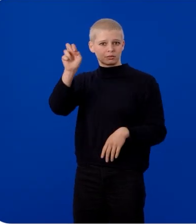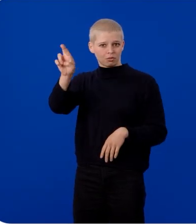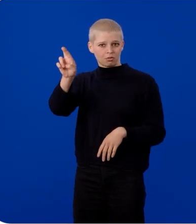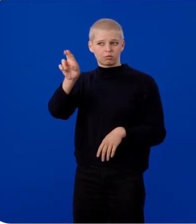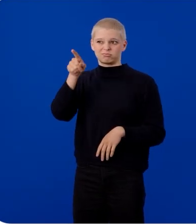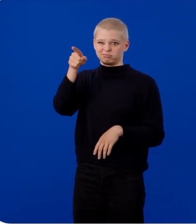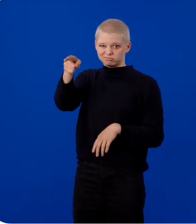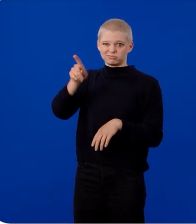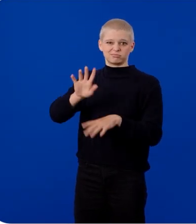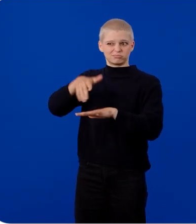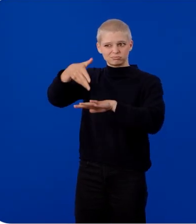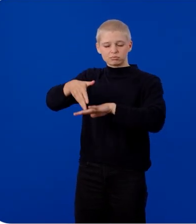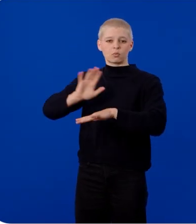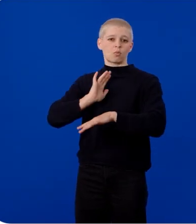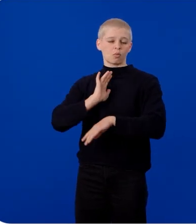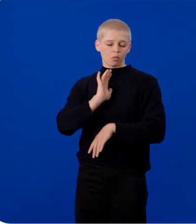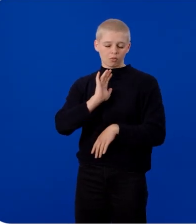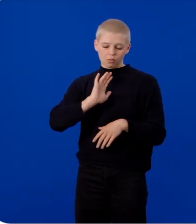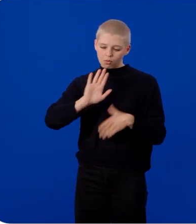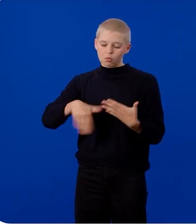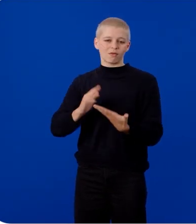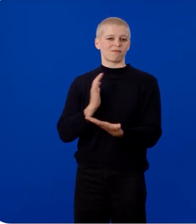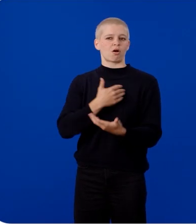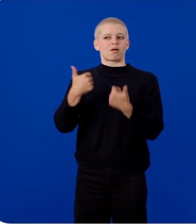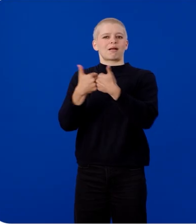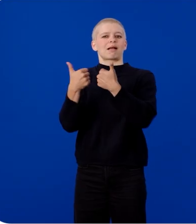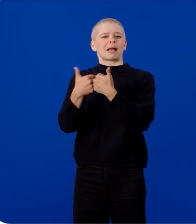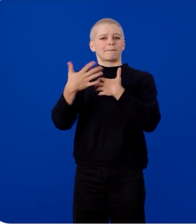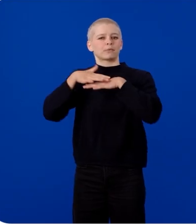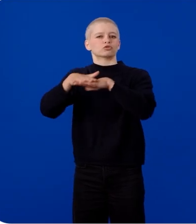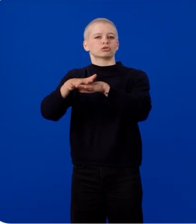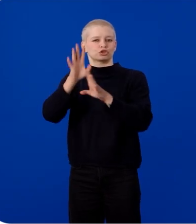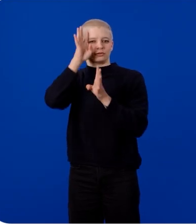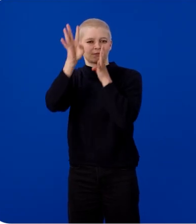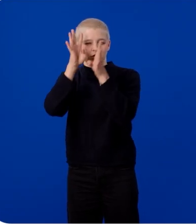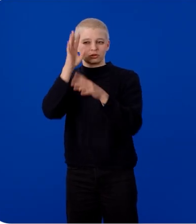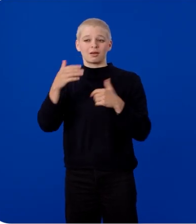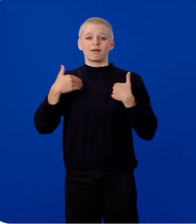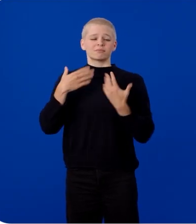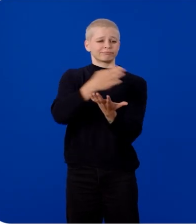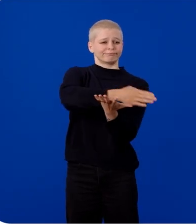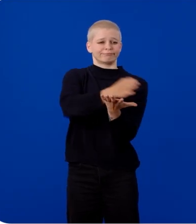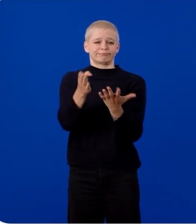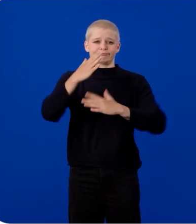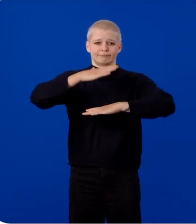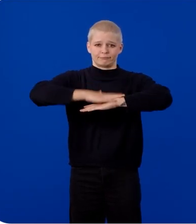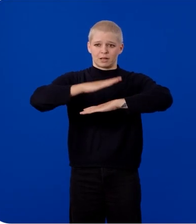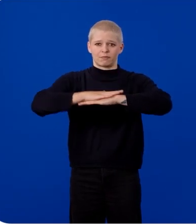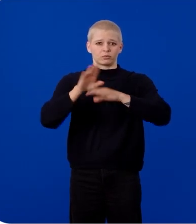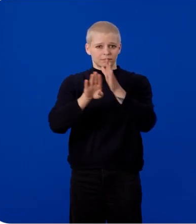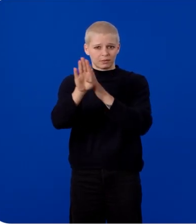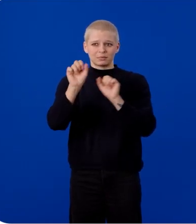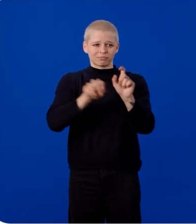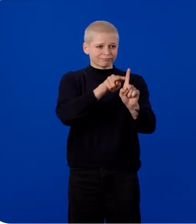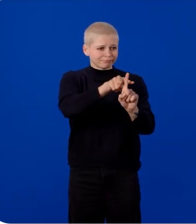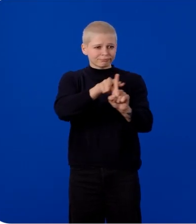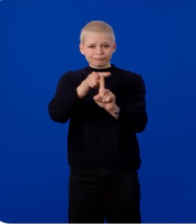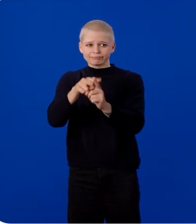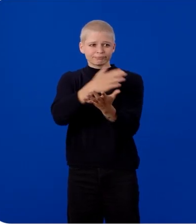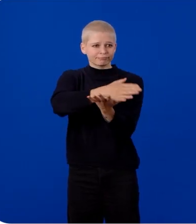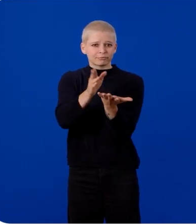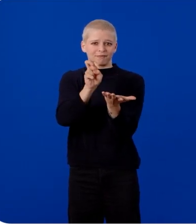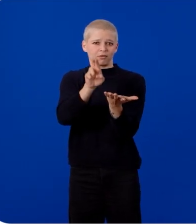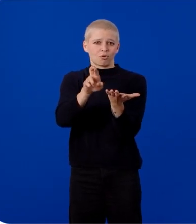all of our game engine integrations. It enables cross-platform development across VR devices. Game engines